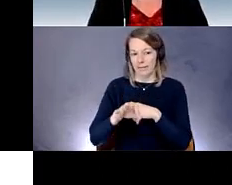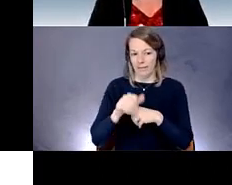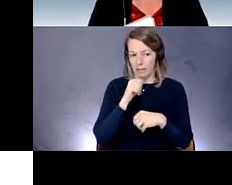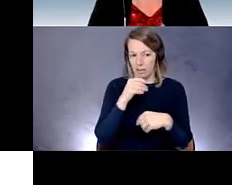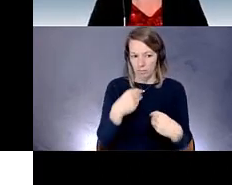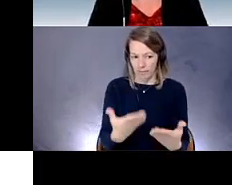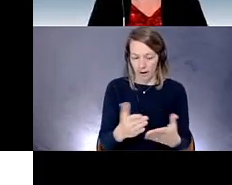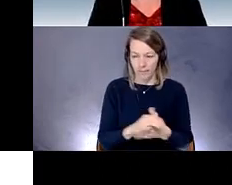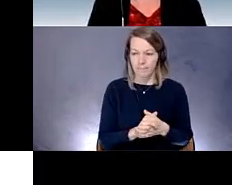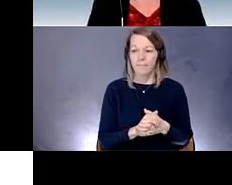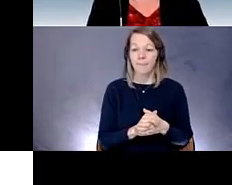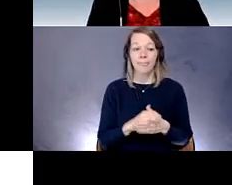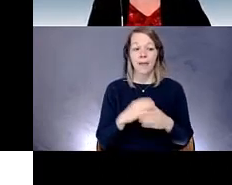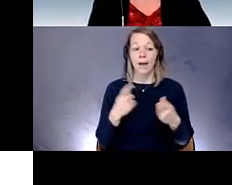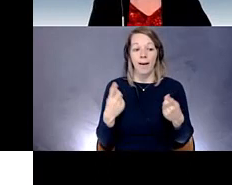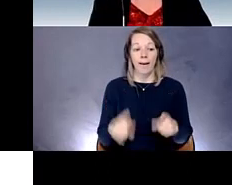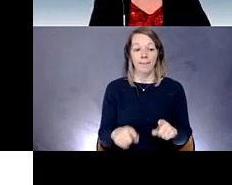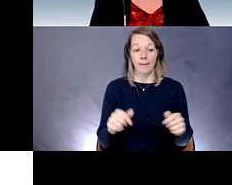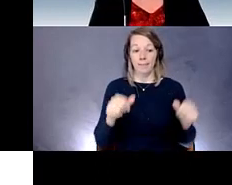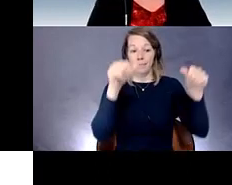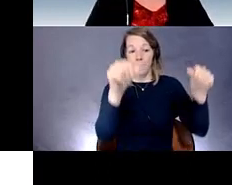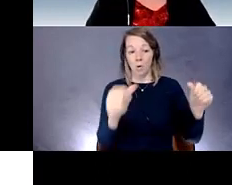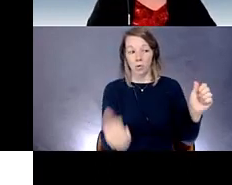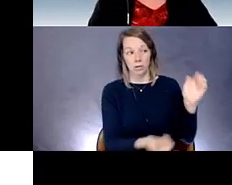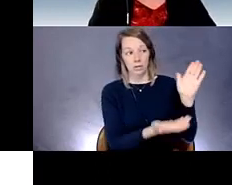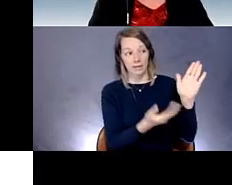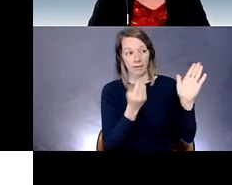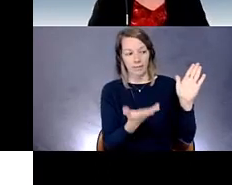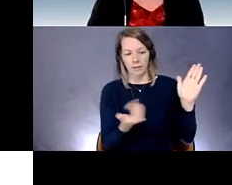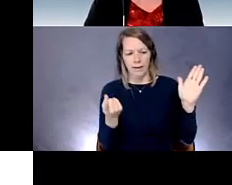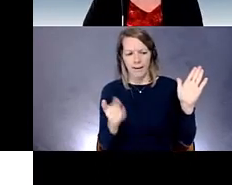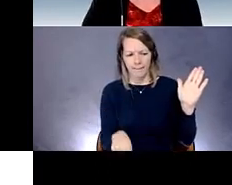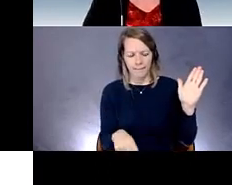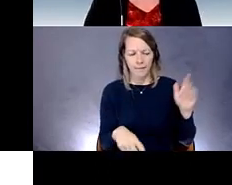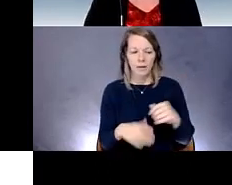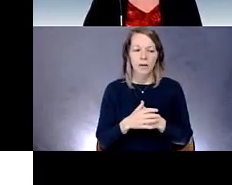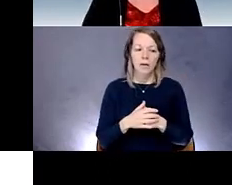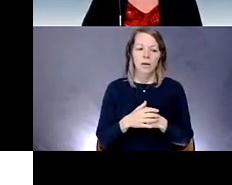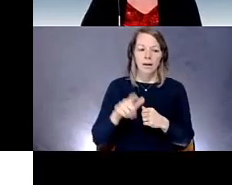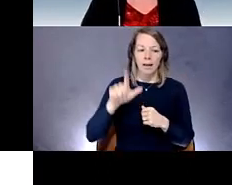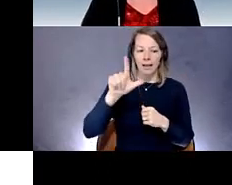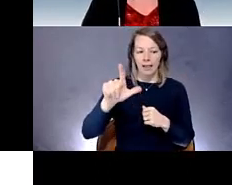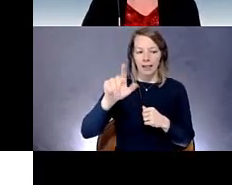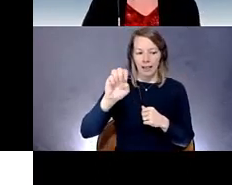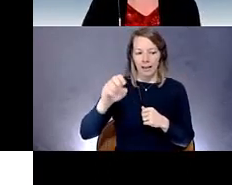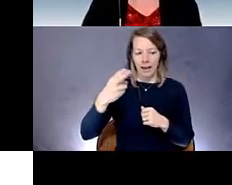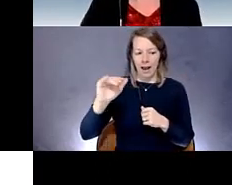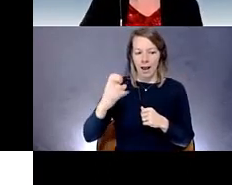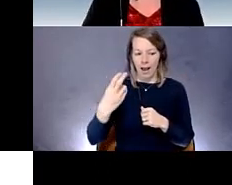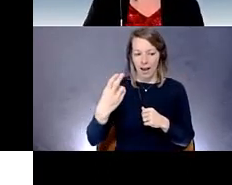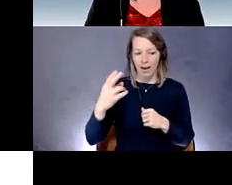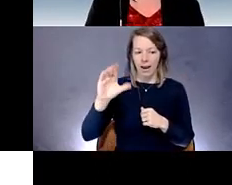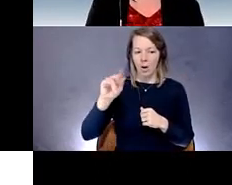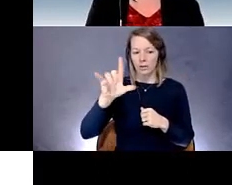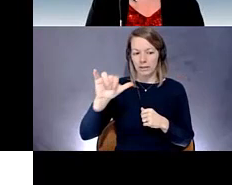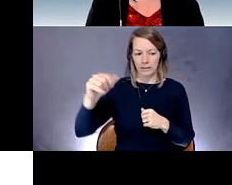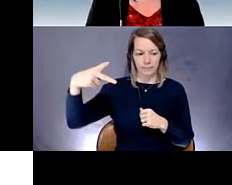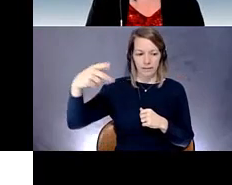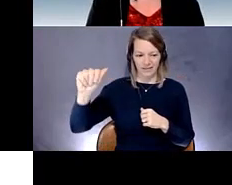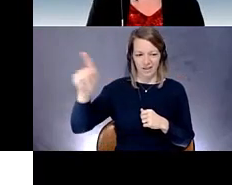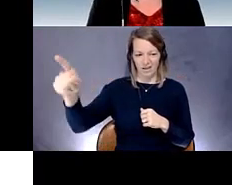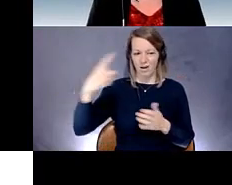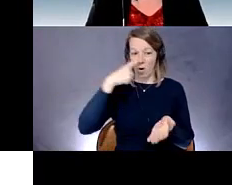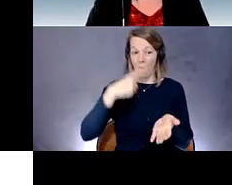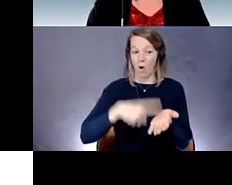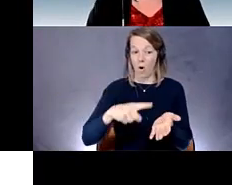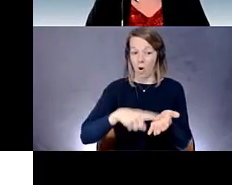happens when that information is posted? One thing that has popped up is Lehigh County, Pennsylvania, had an audit